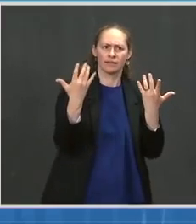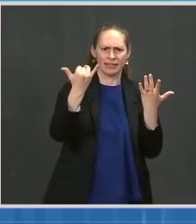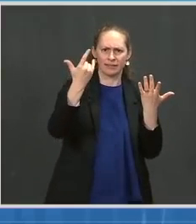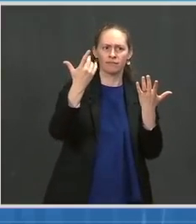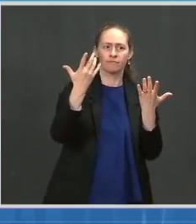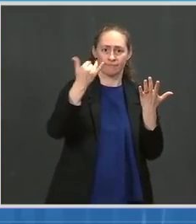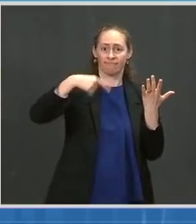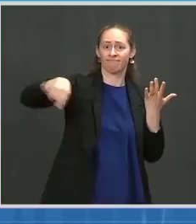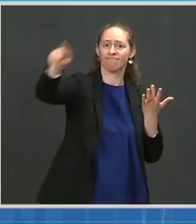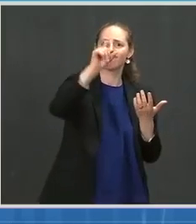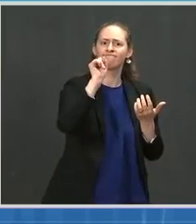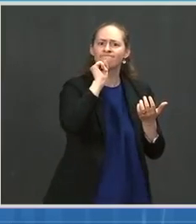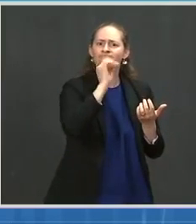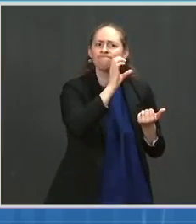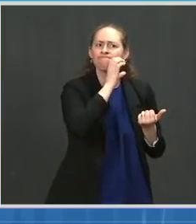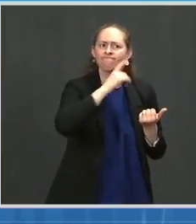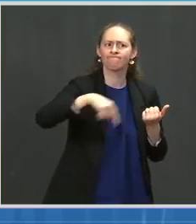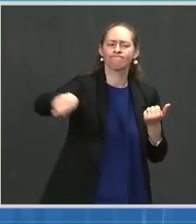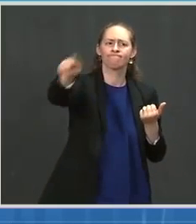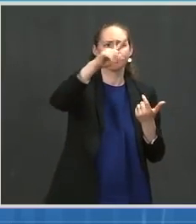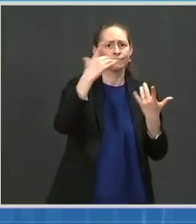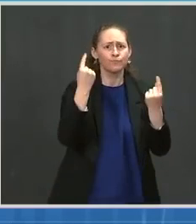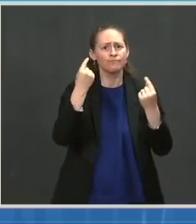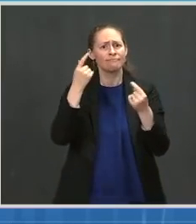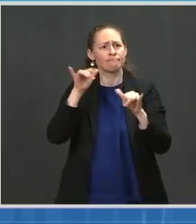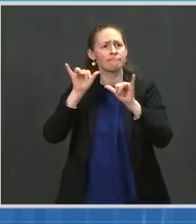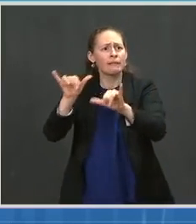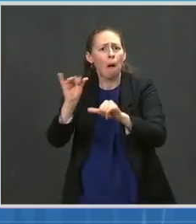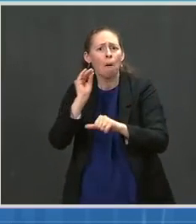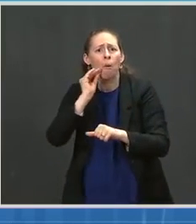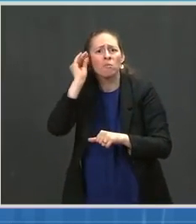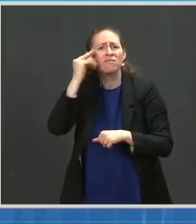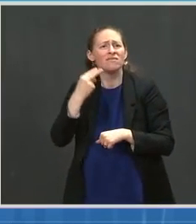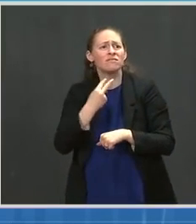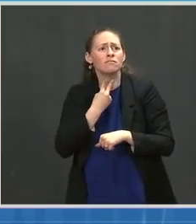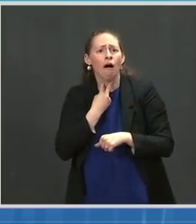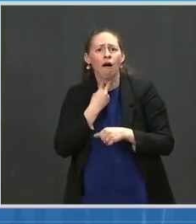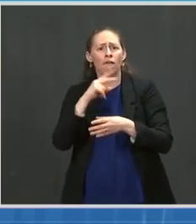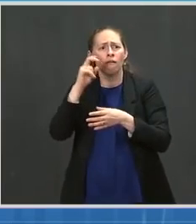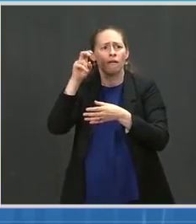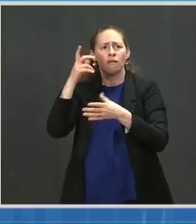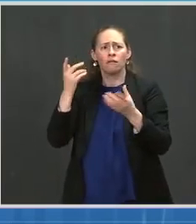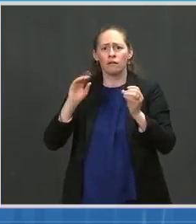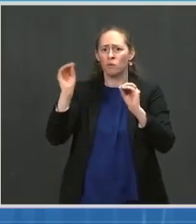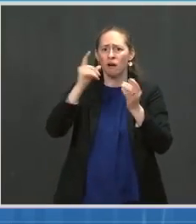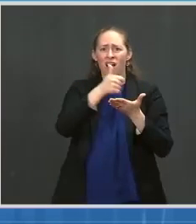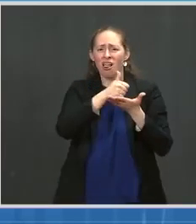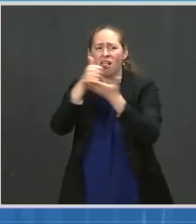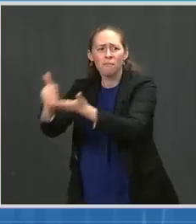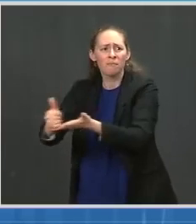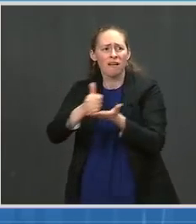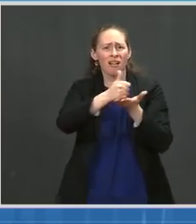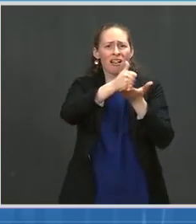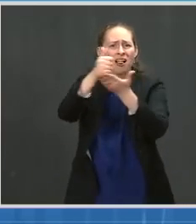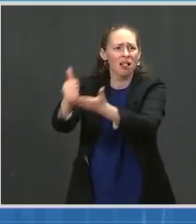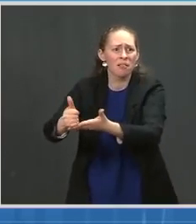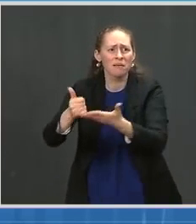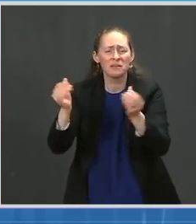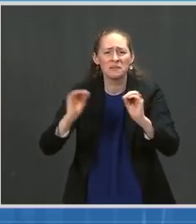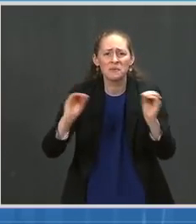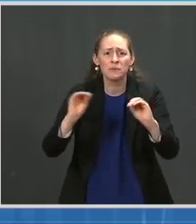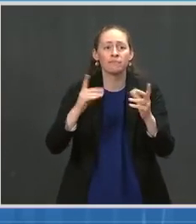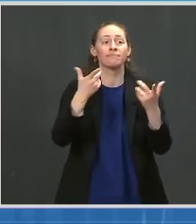who are maybe homebound, and if there are specific local or state coordinated efforts in partnership with